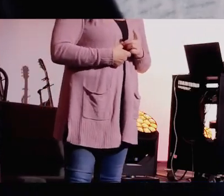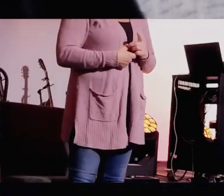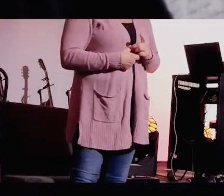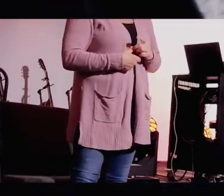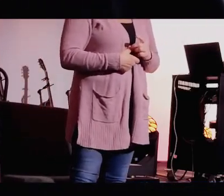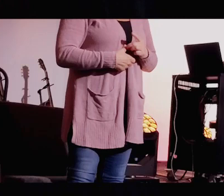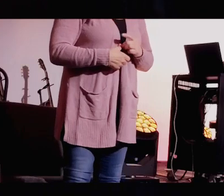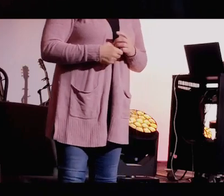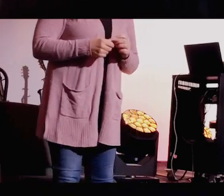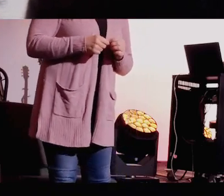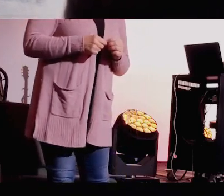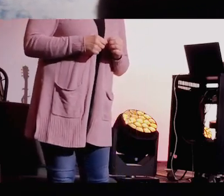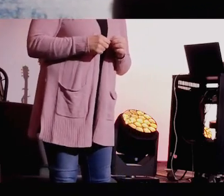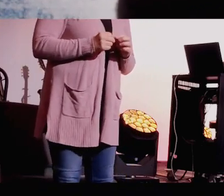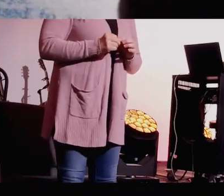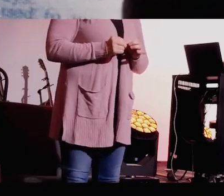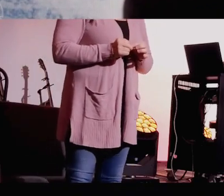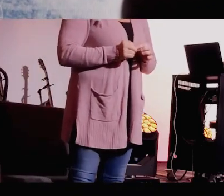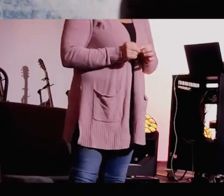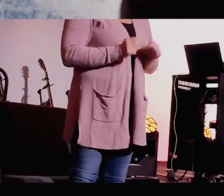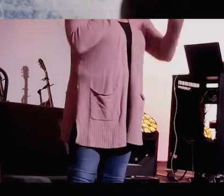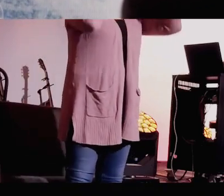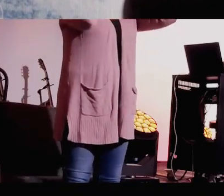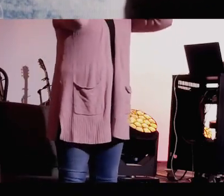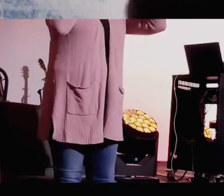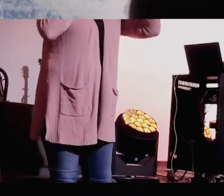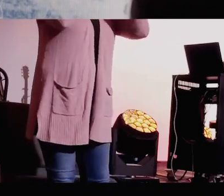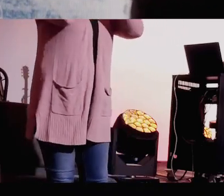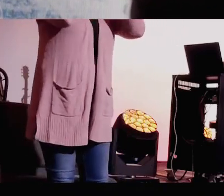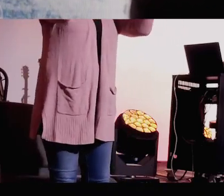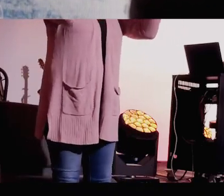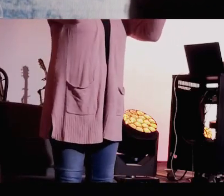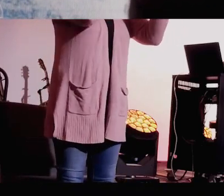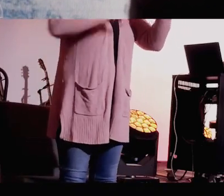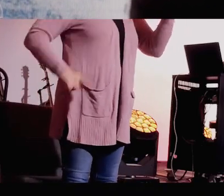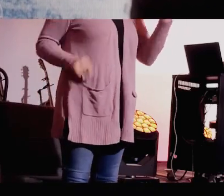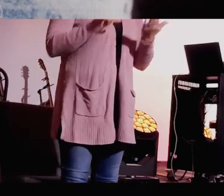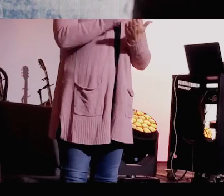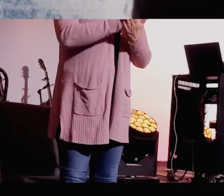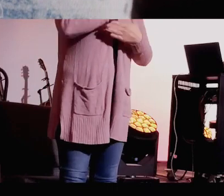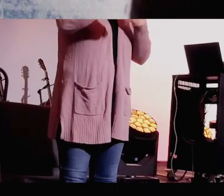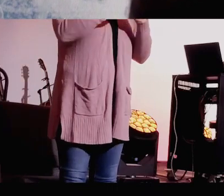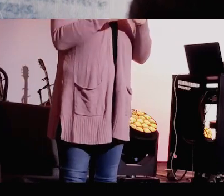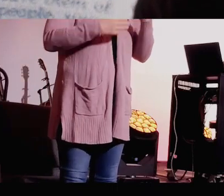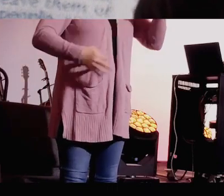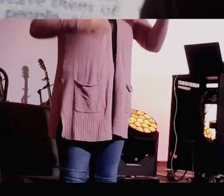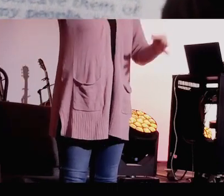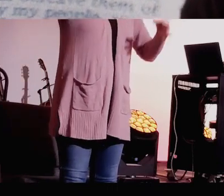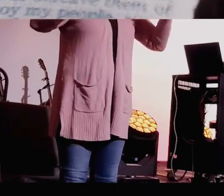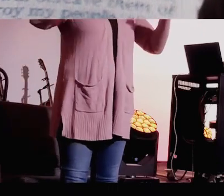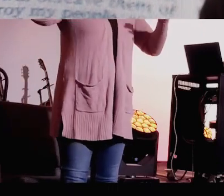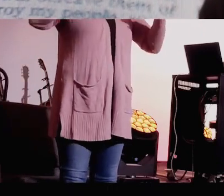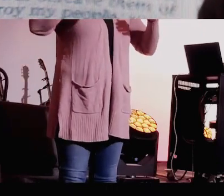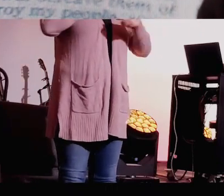Father, I pray right now, Lord, all the judgments on everybody here